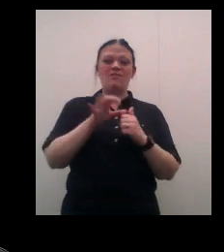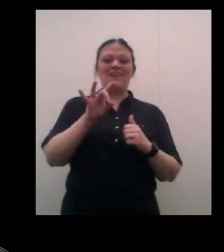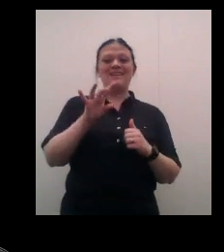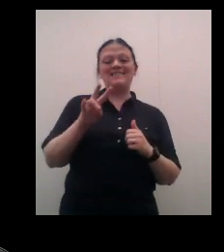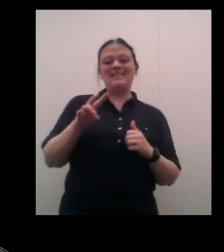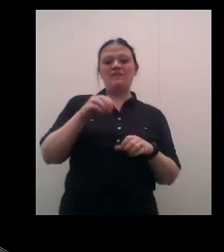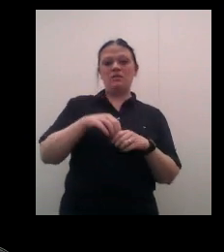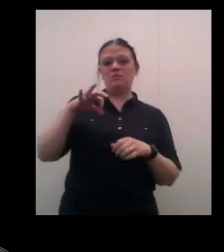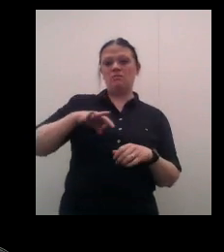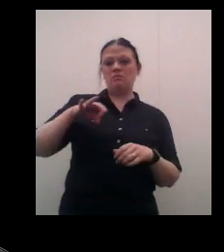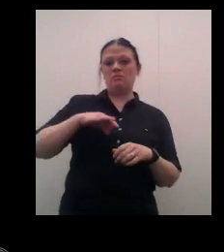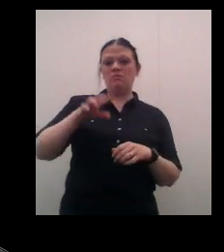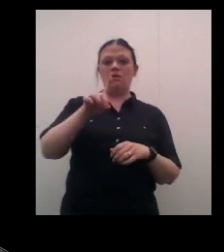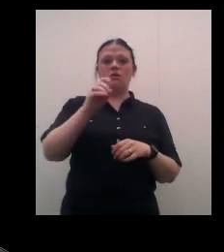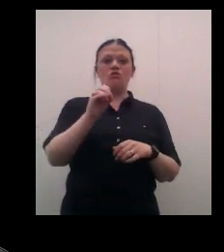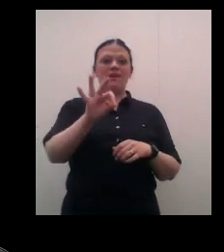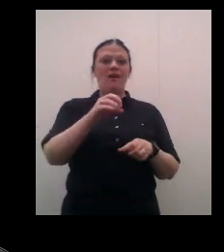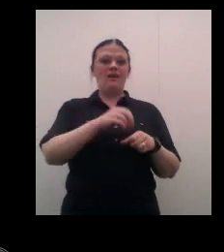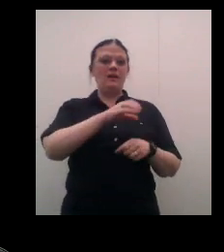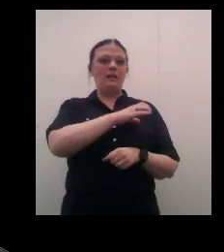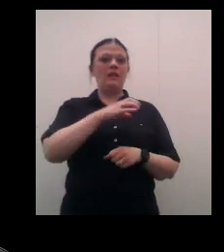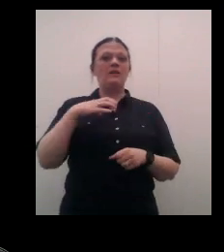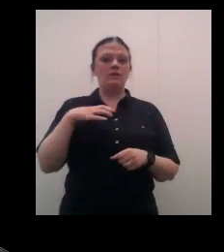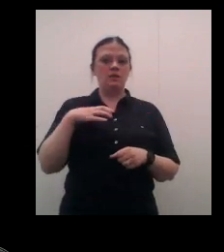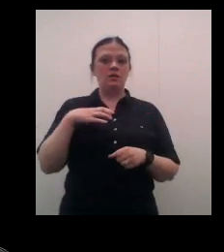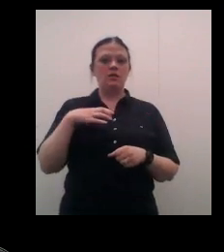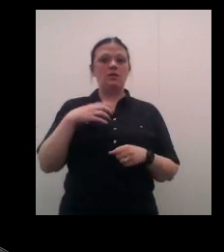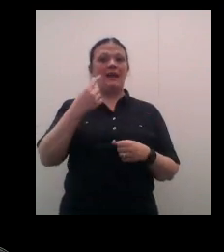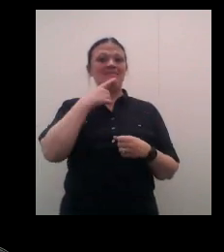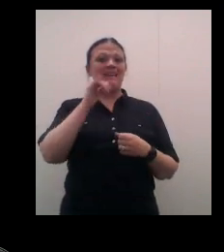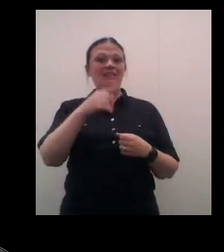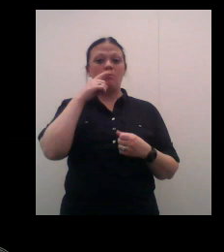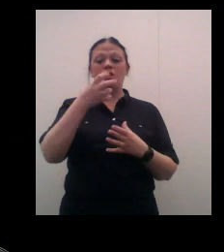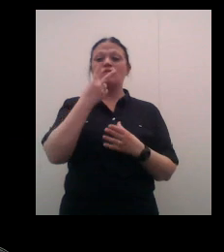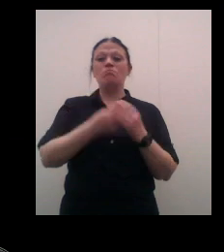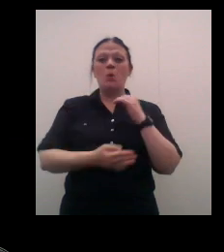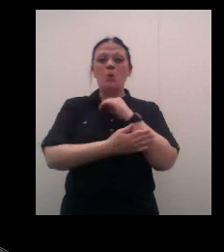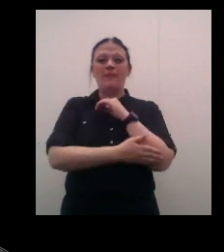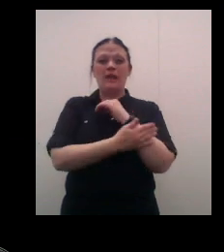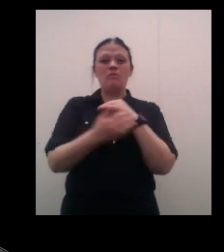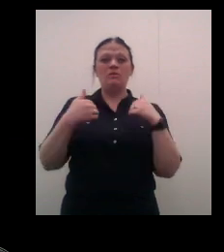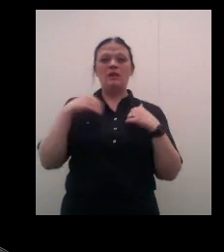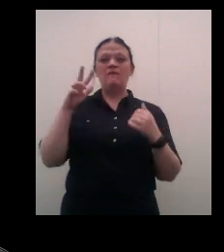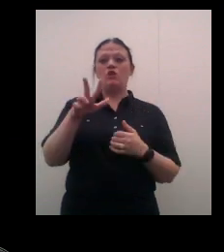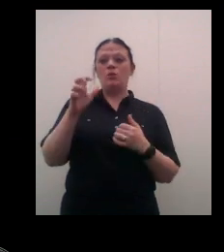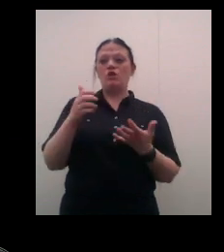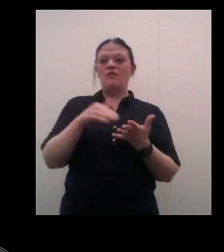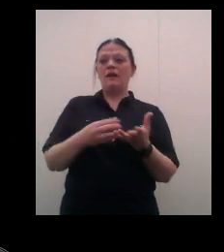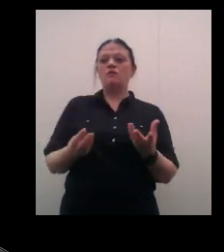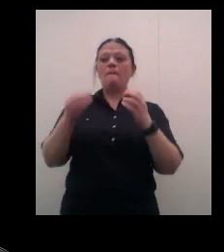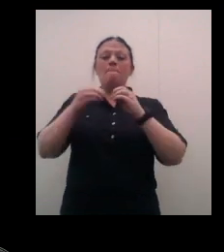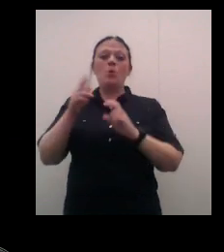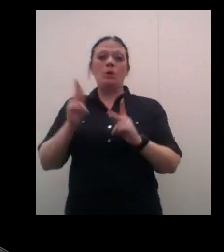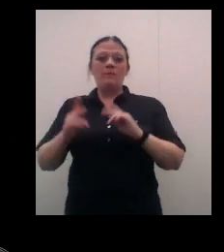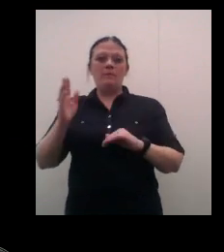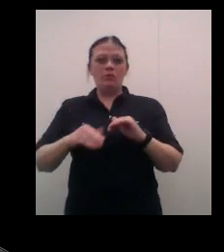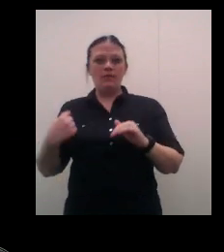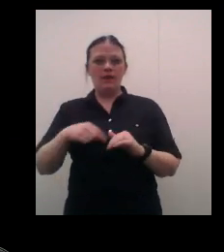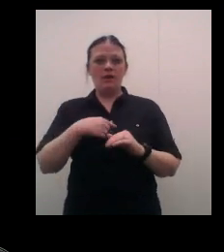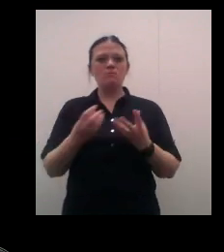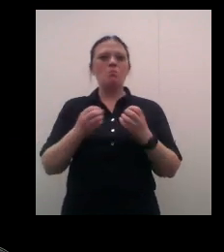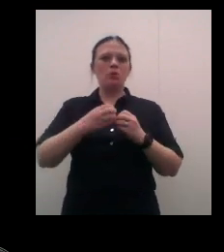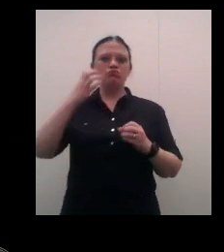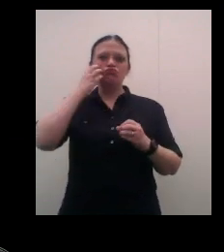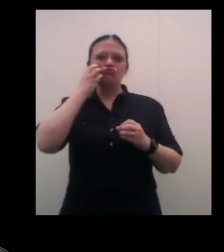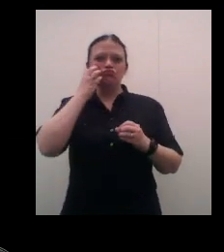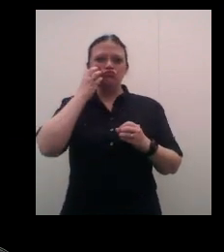area and 109 in the Cleveland area. And I bring that up because both those counties have 300,000 more people, and they're generally more denser. So